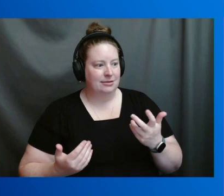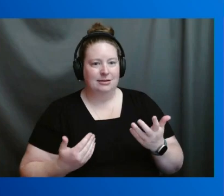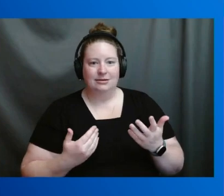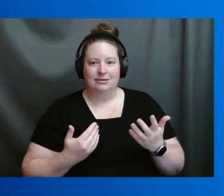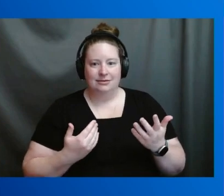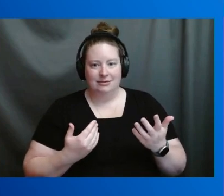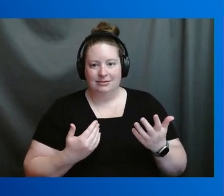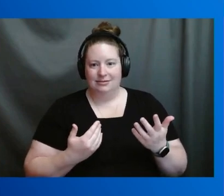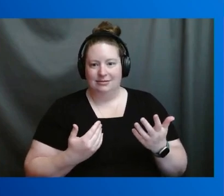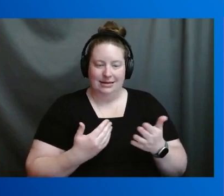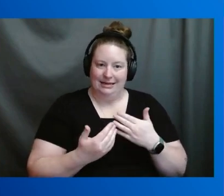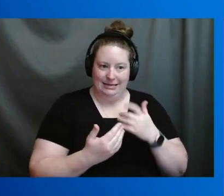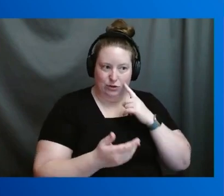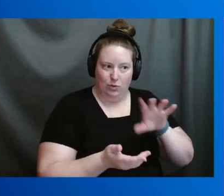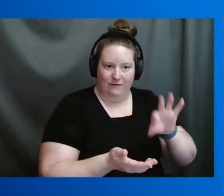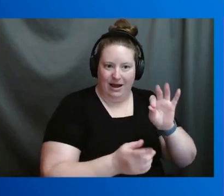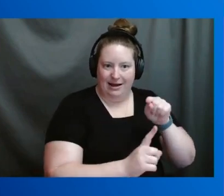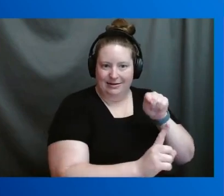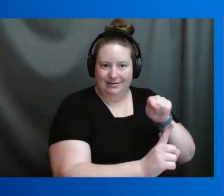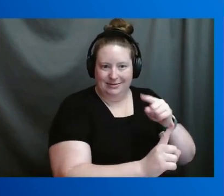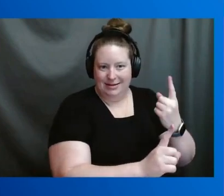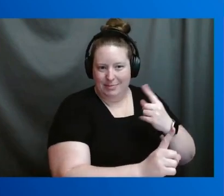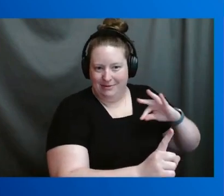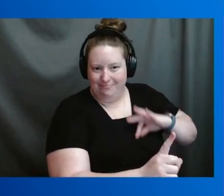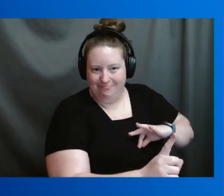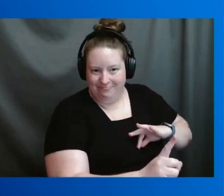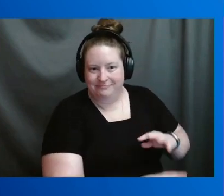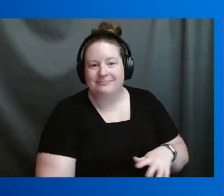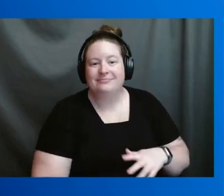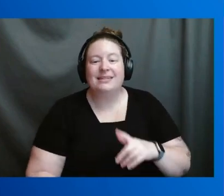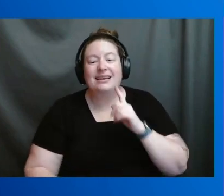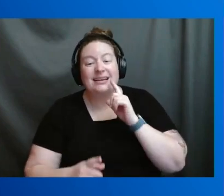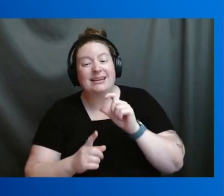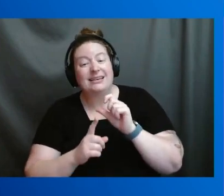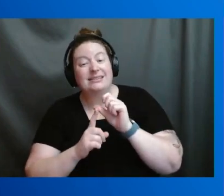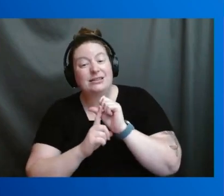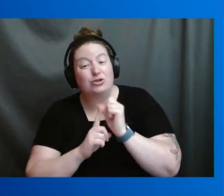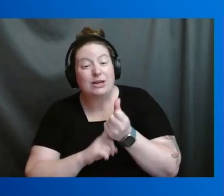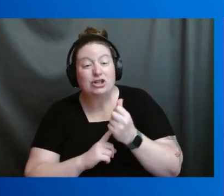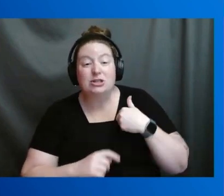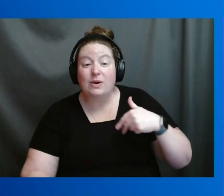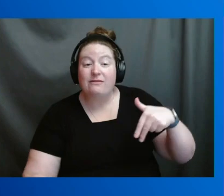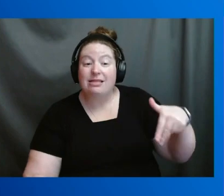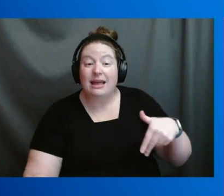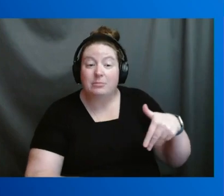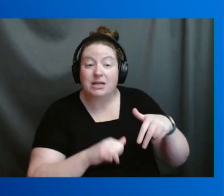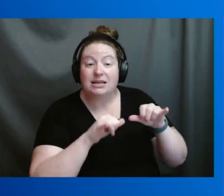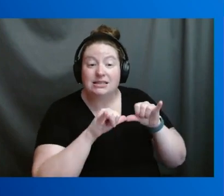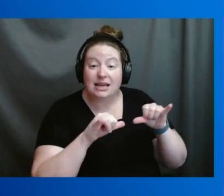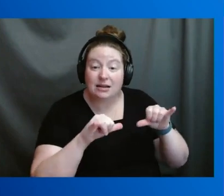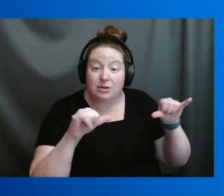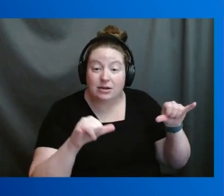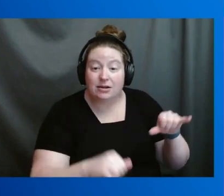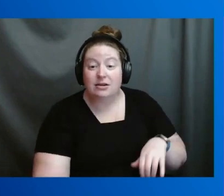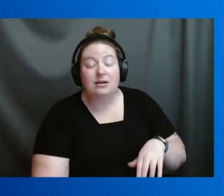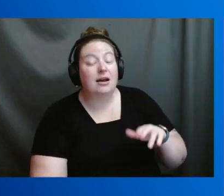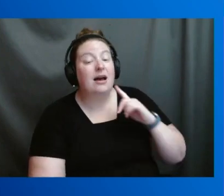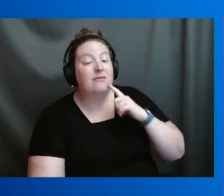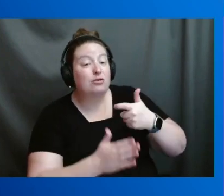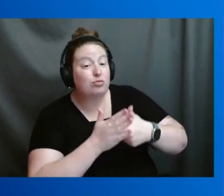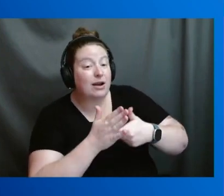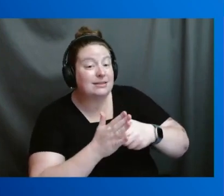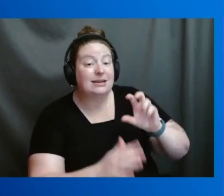there. Now, in the situations where you do have Lambda scaling up, there are tools like tiered pricing that Lambda offers and SQS